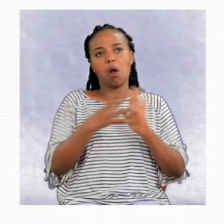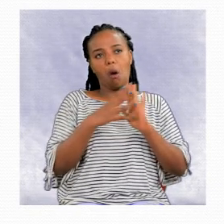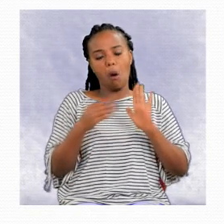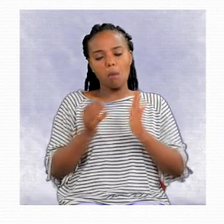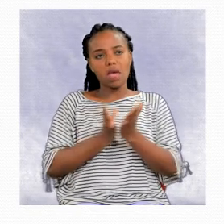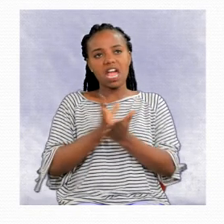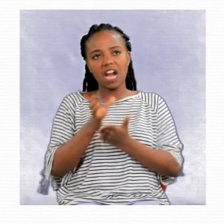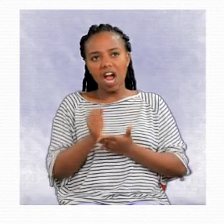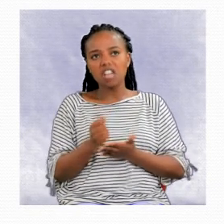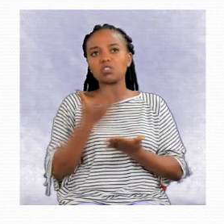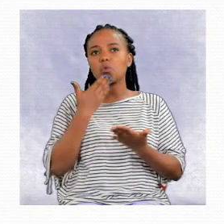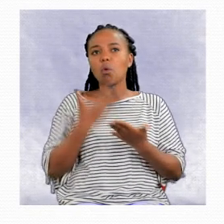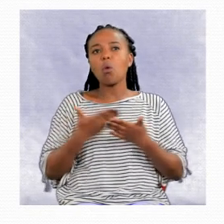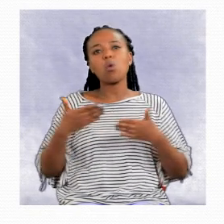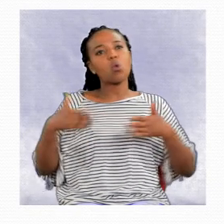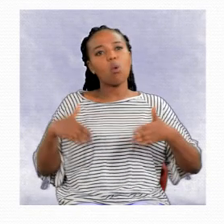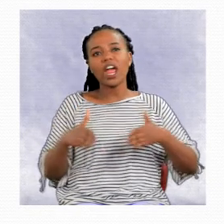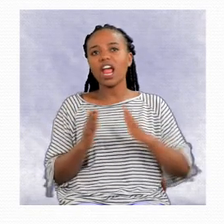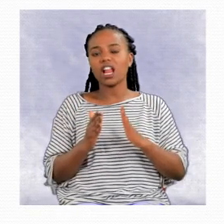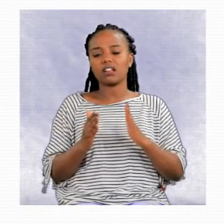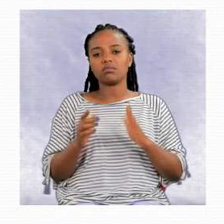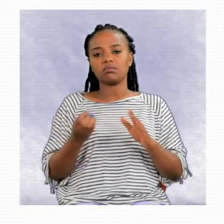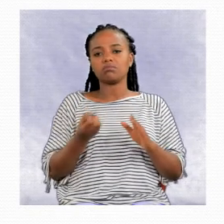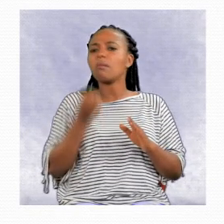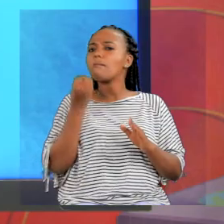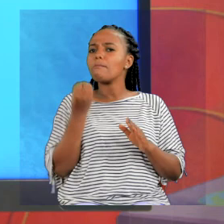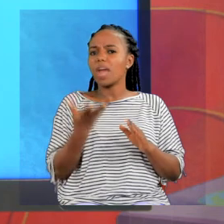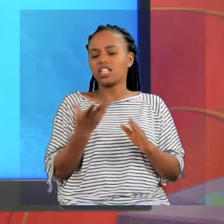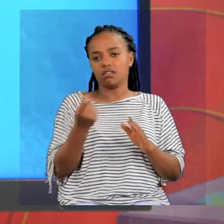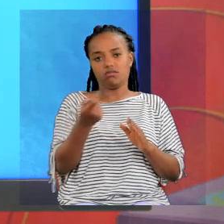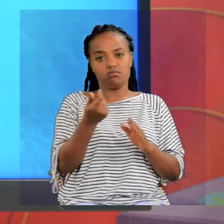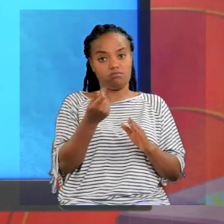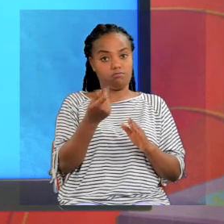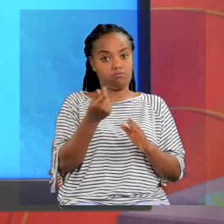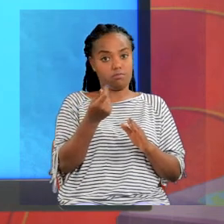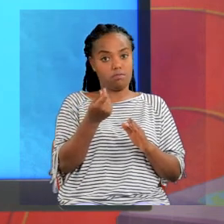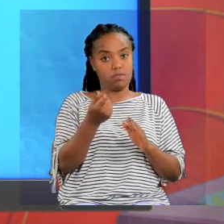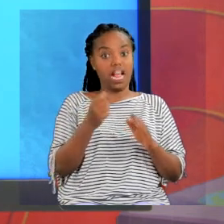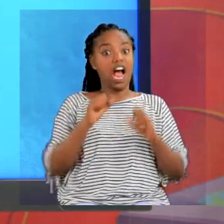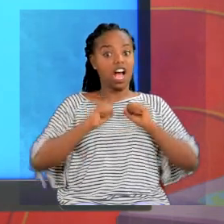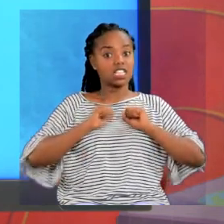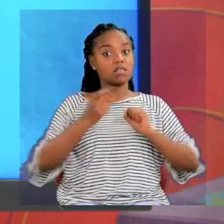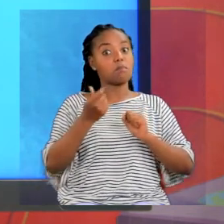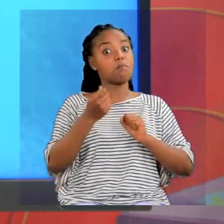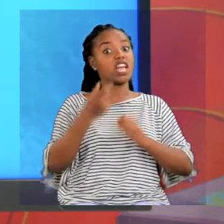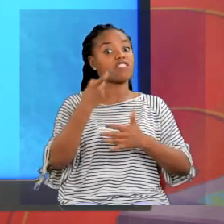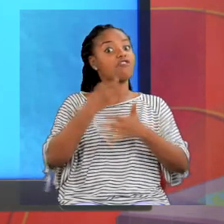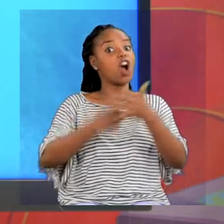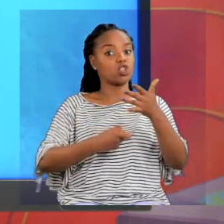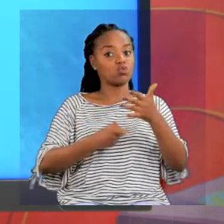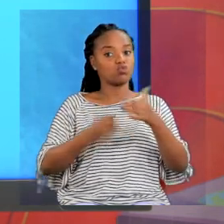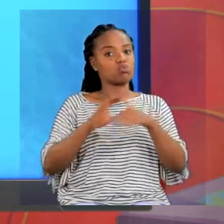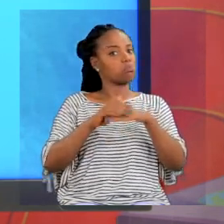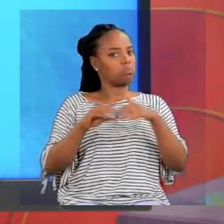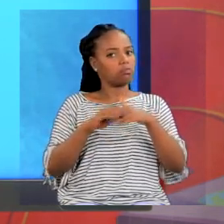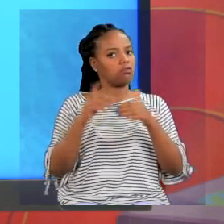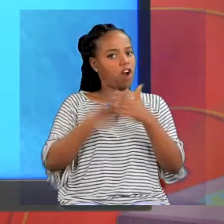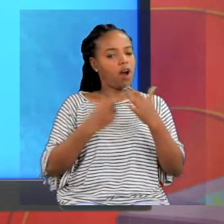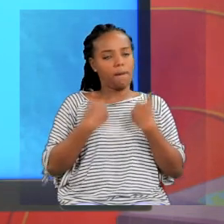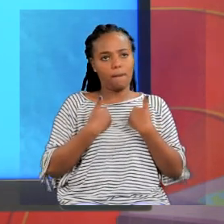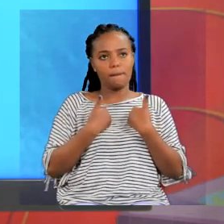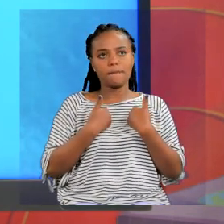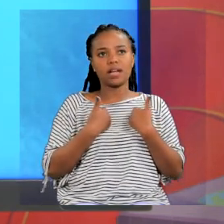and goodwill that have many value. So this asset, it has many value, tangible